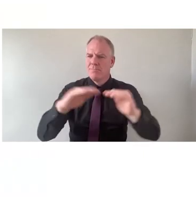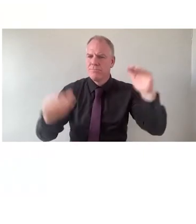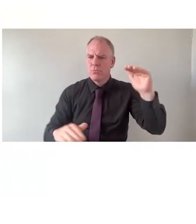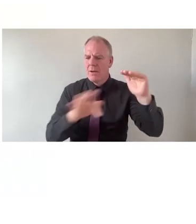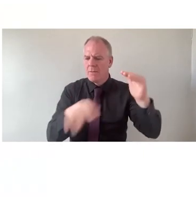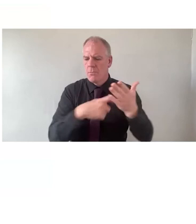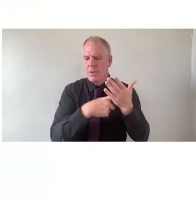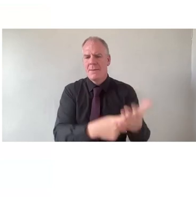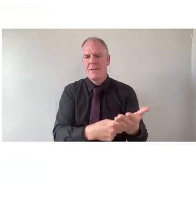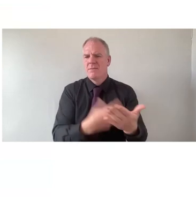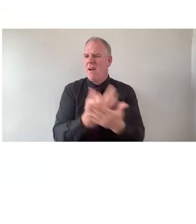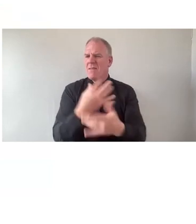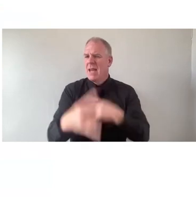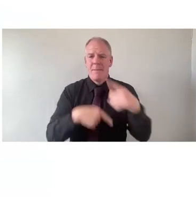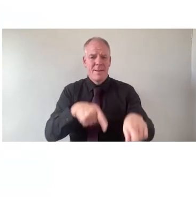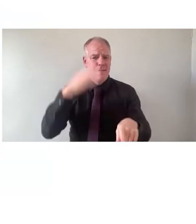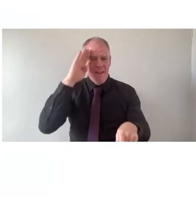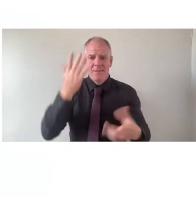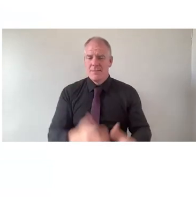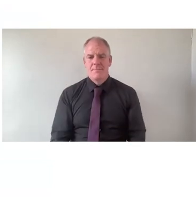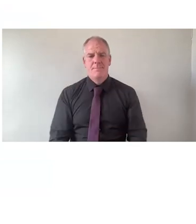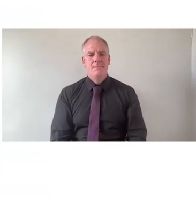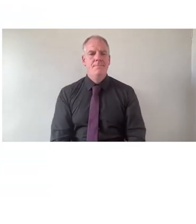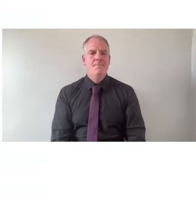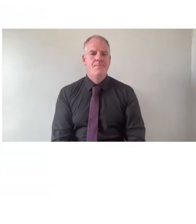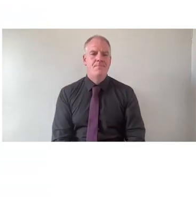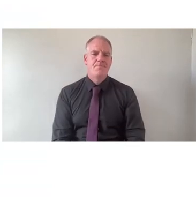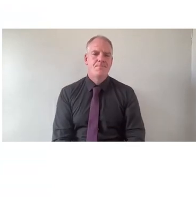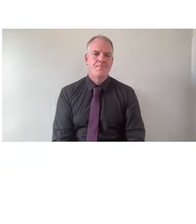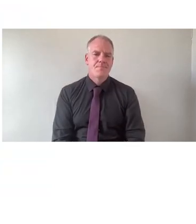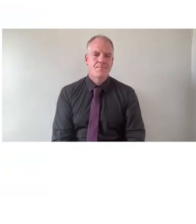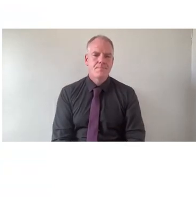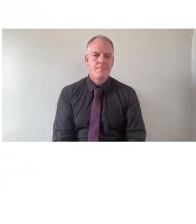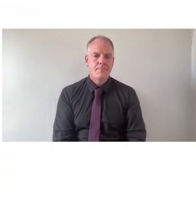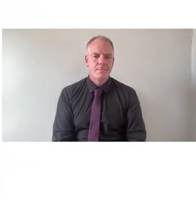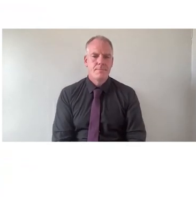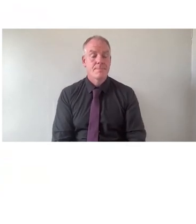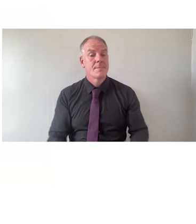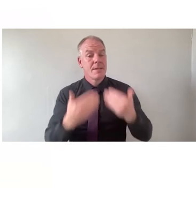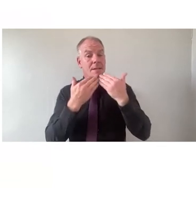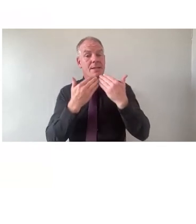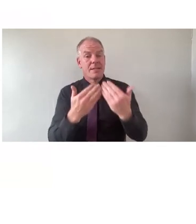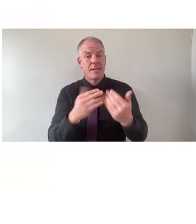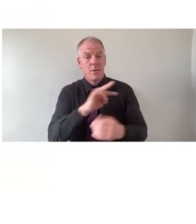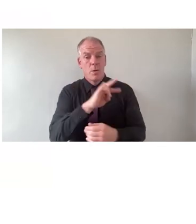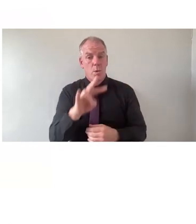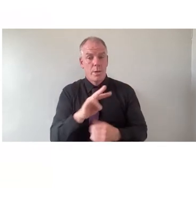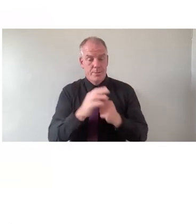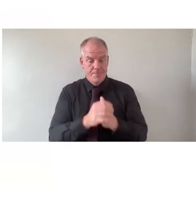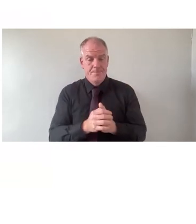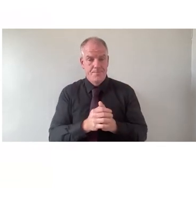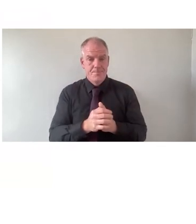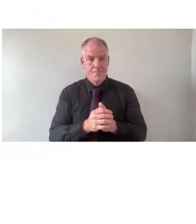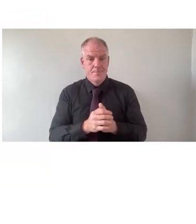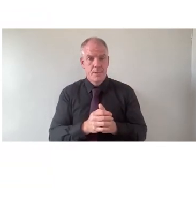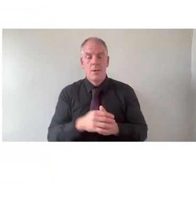often we feel we face here in Ireland. Yeah, thanks very much for that question. I think with